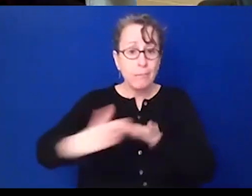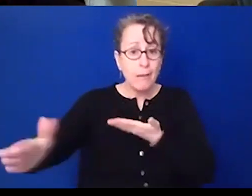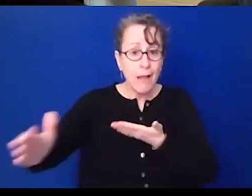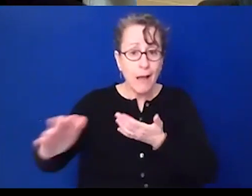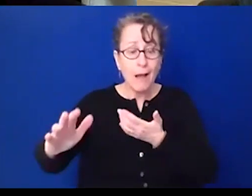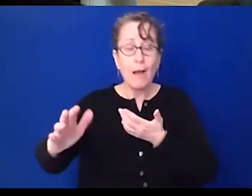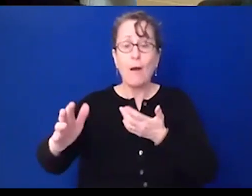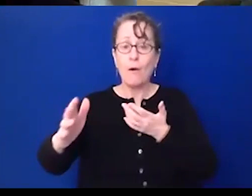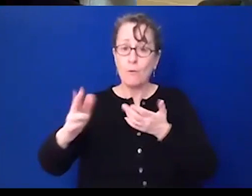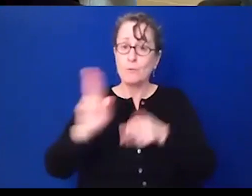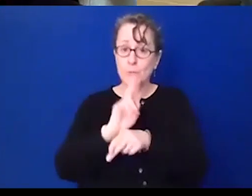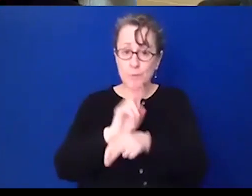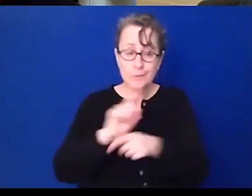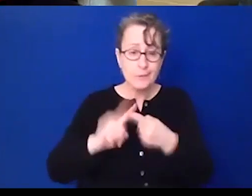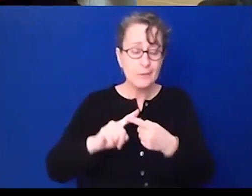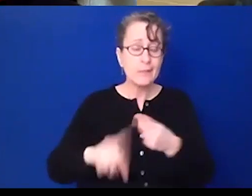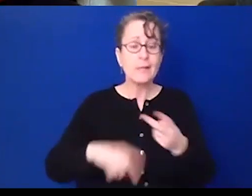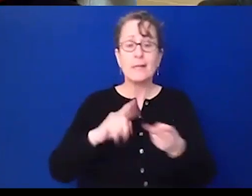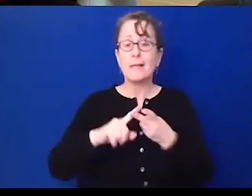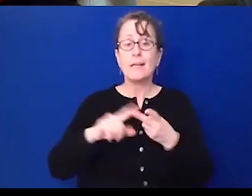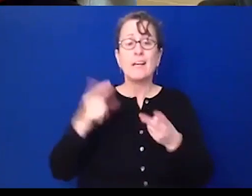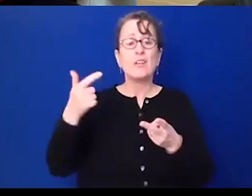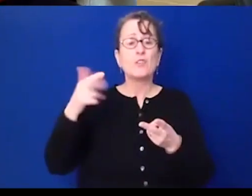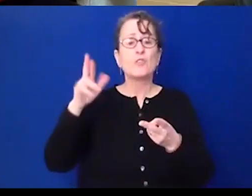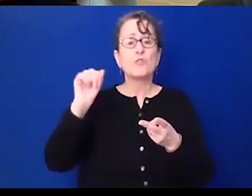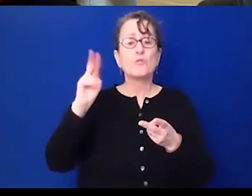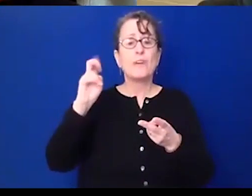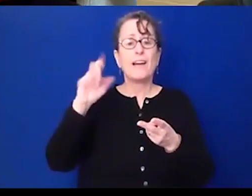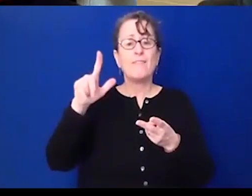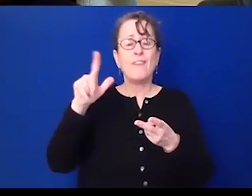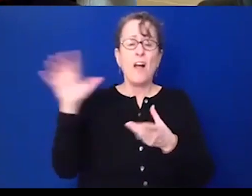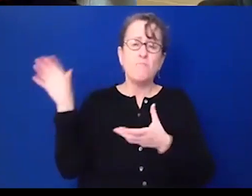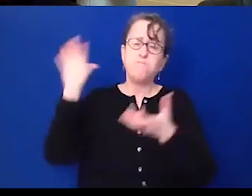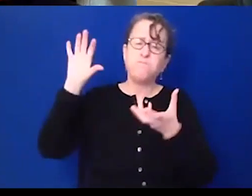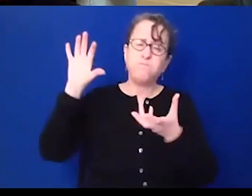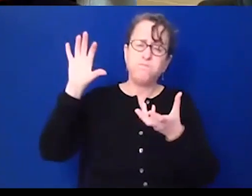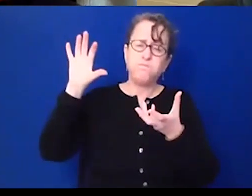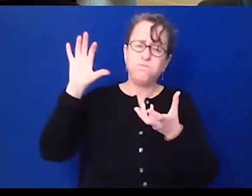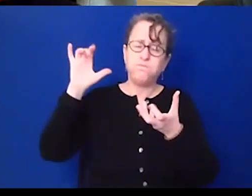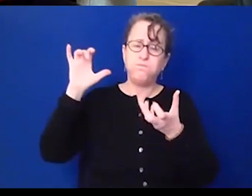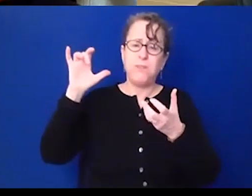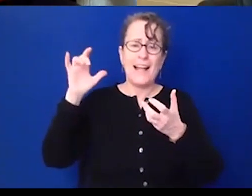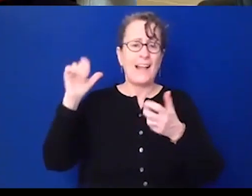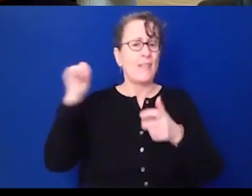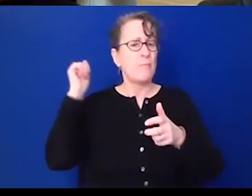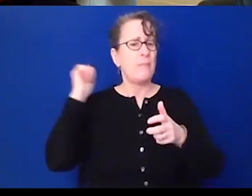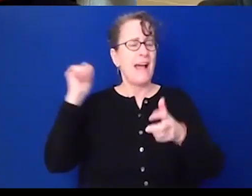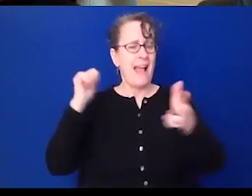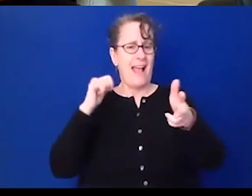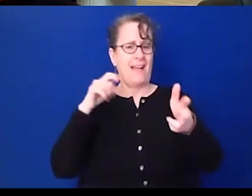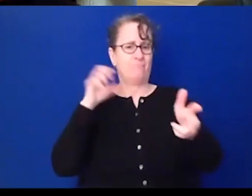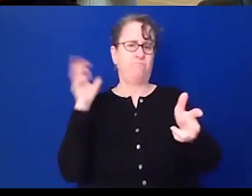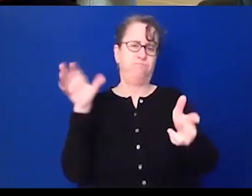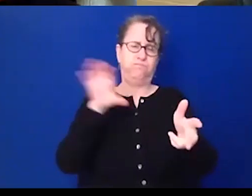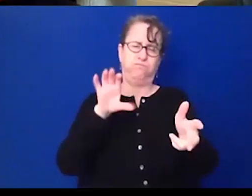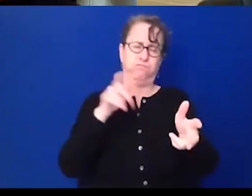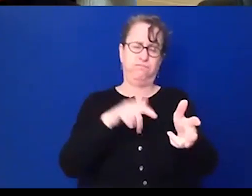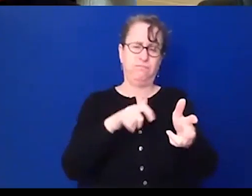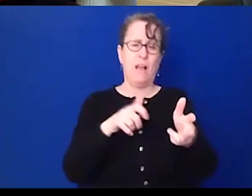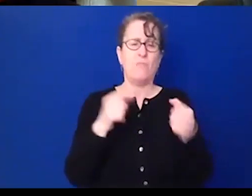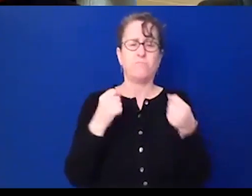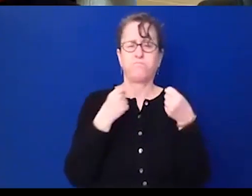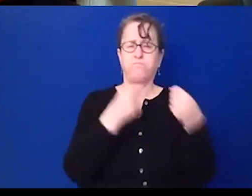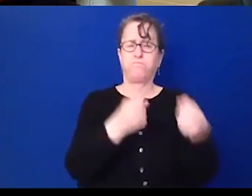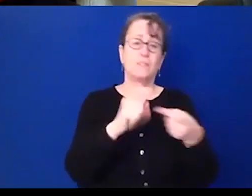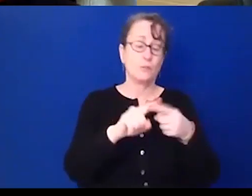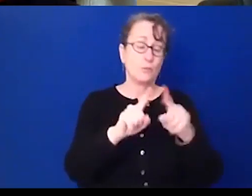grading and asphalt for patching. And they're pretty much used daily around town for various